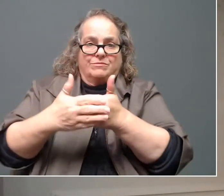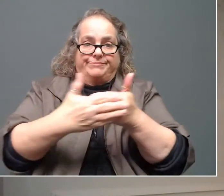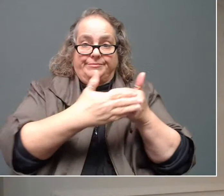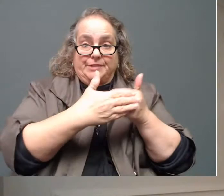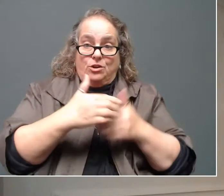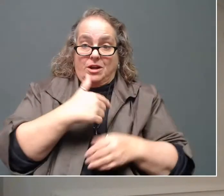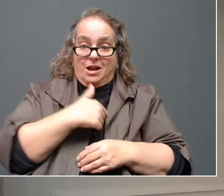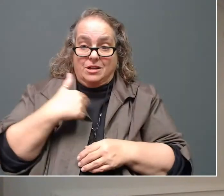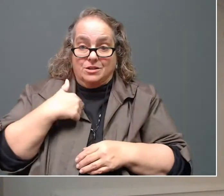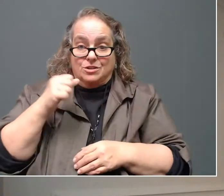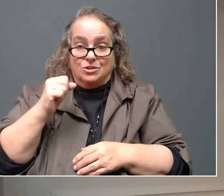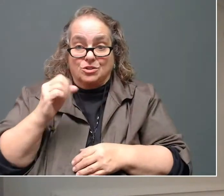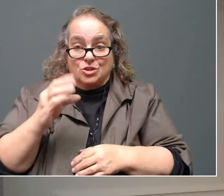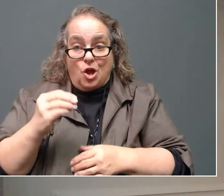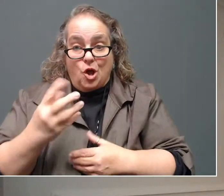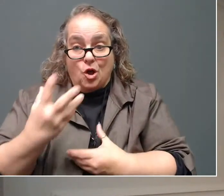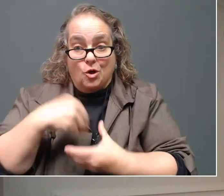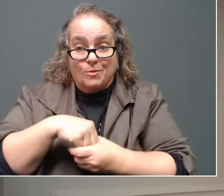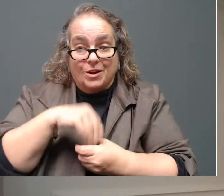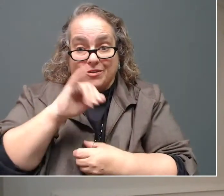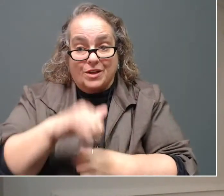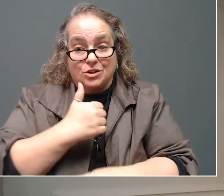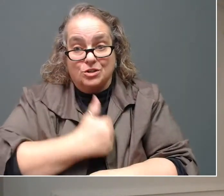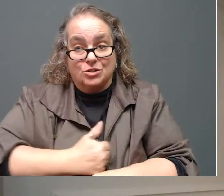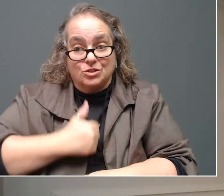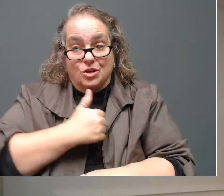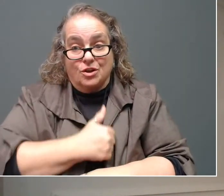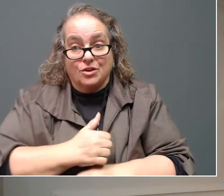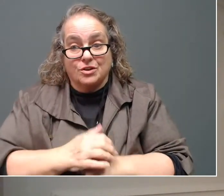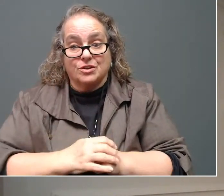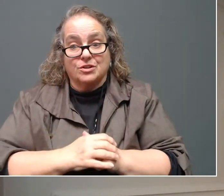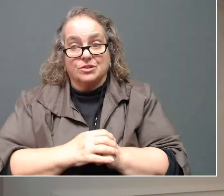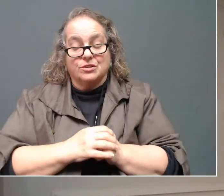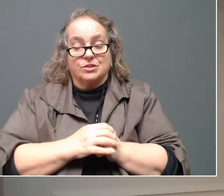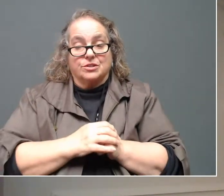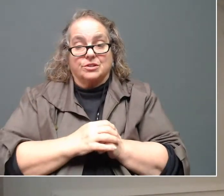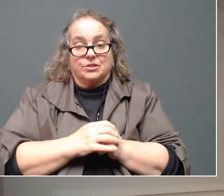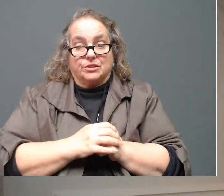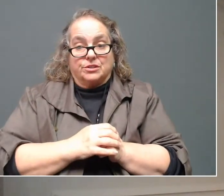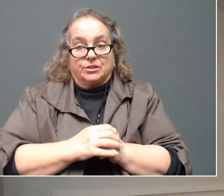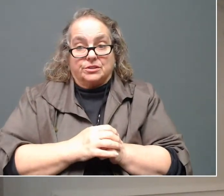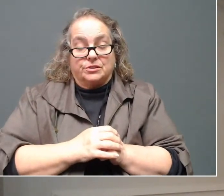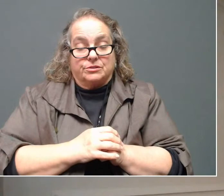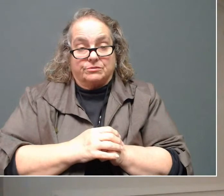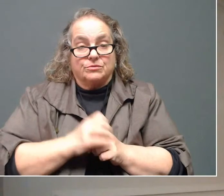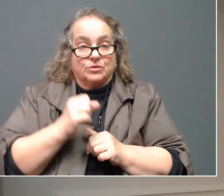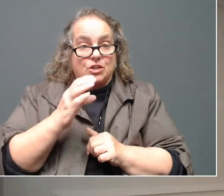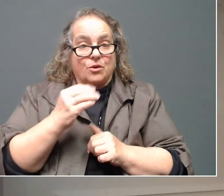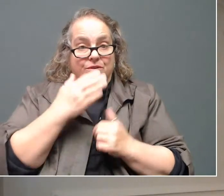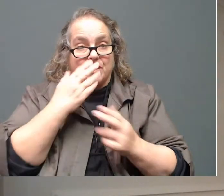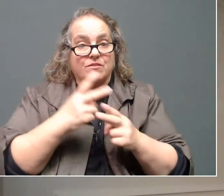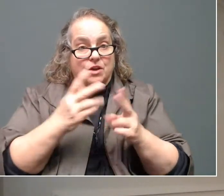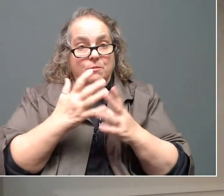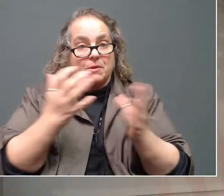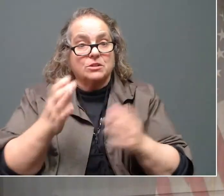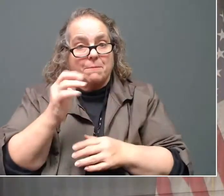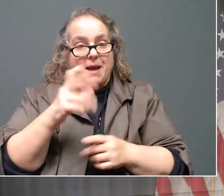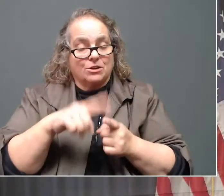is at least the saving grace that we haven't had more people lost. So thank you very much. And back to you, Governor.